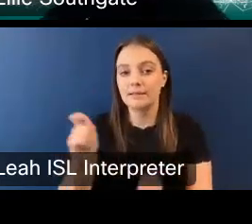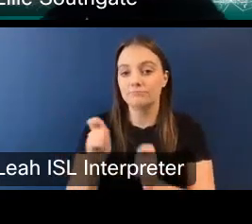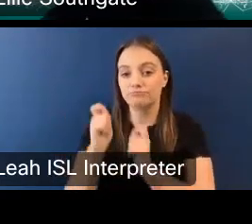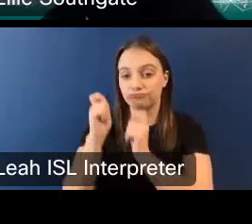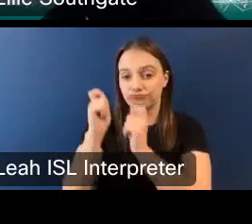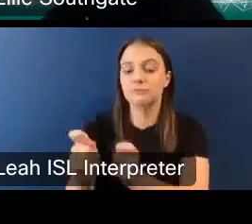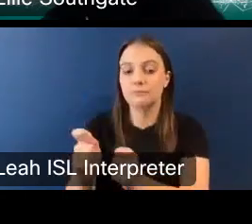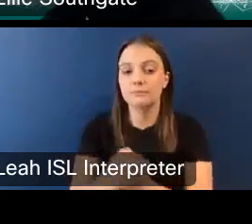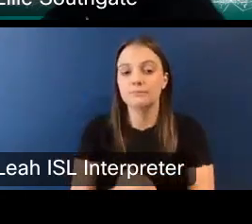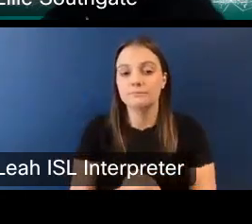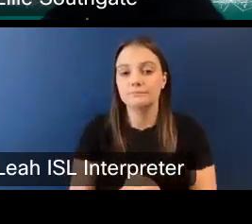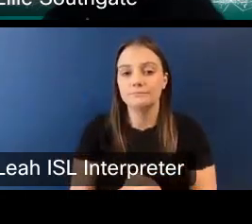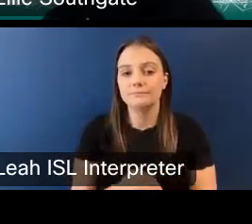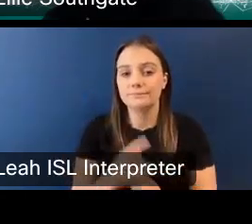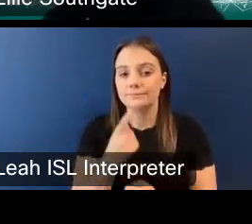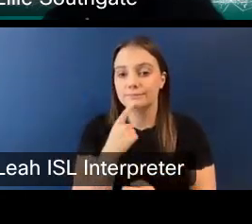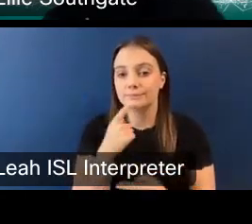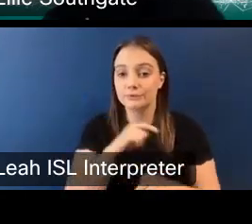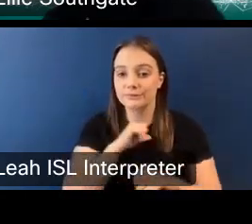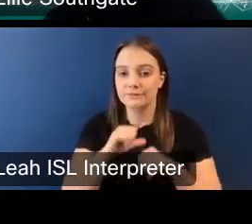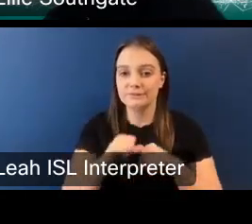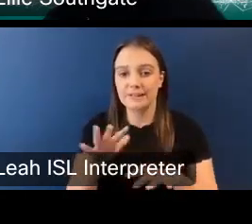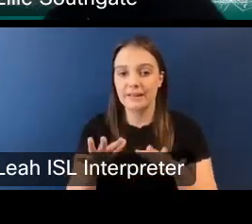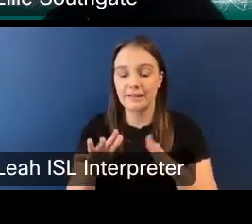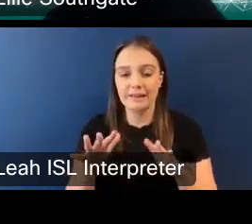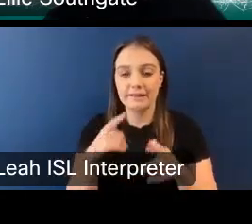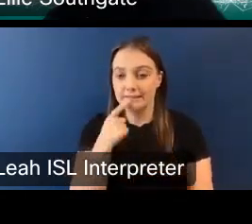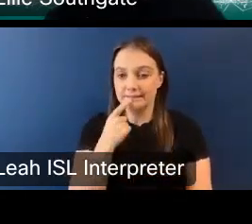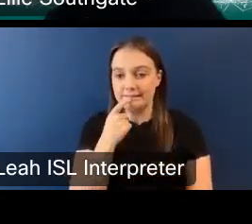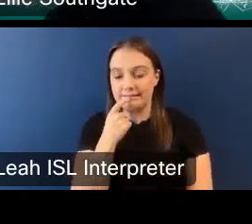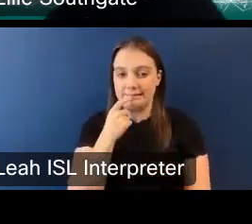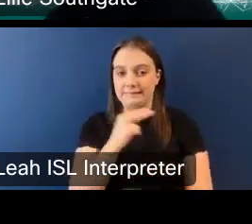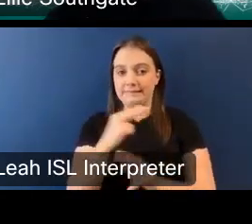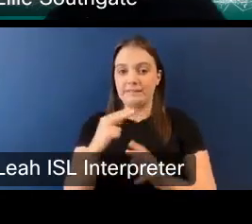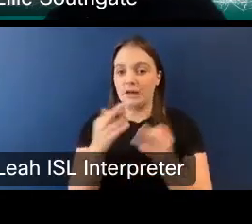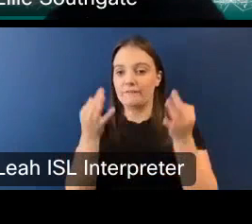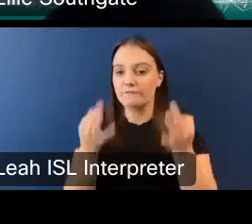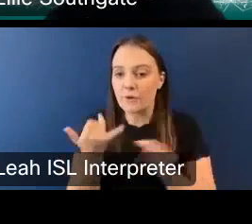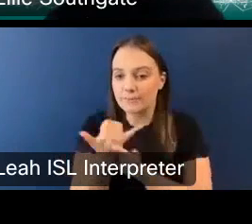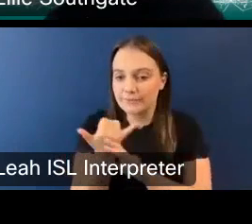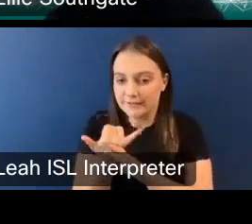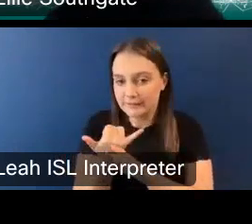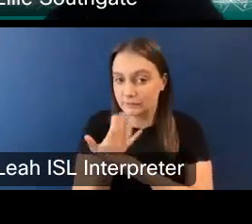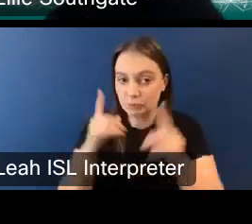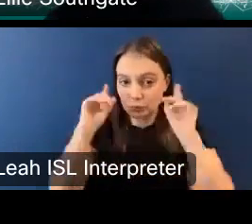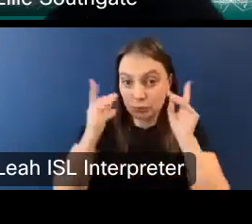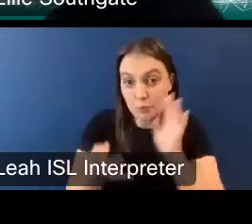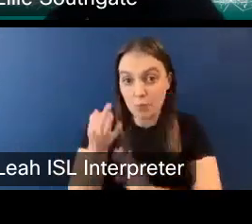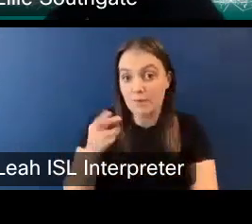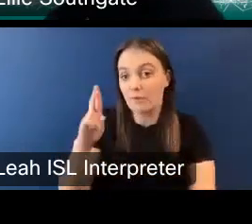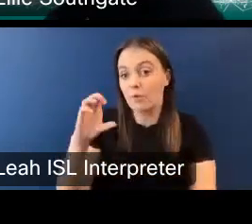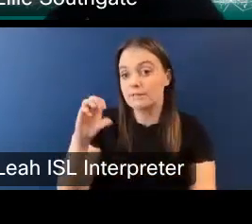accredited, but in this circumstance that today we find we are yet to have that confirmed for the